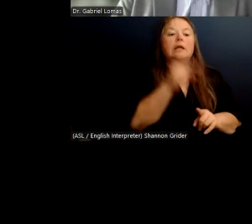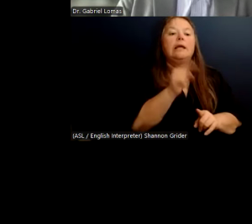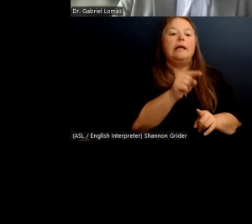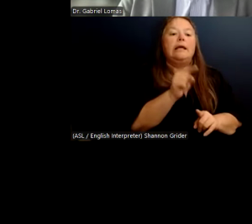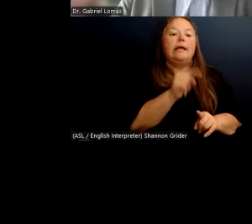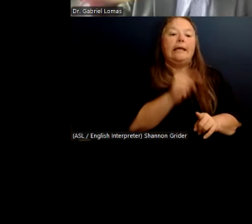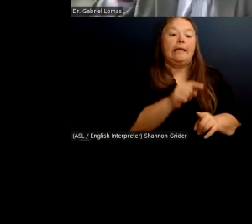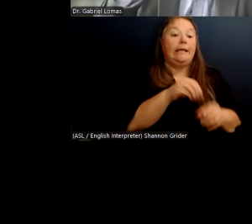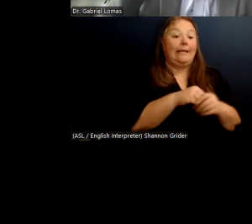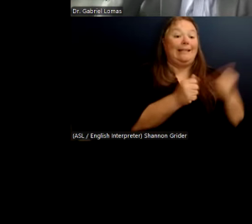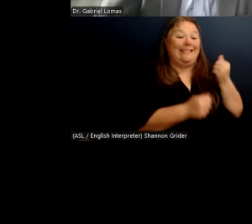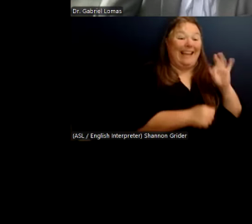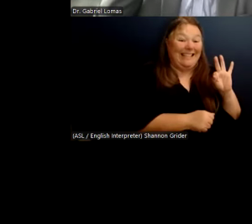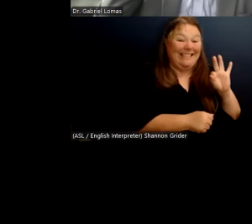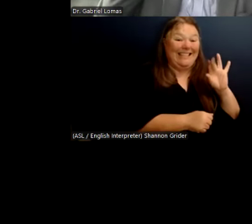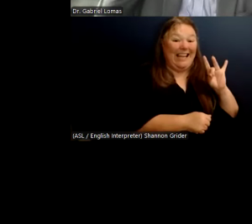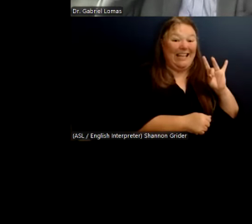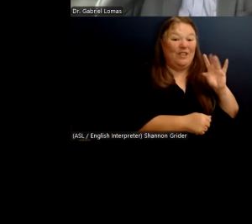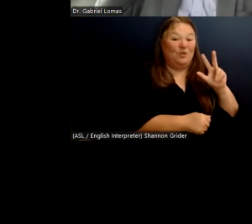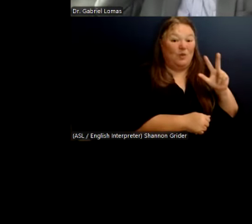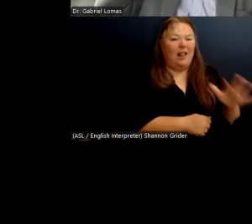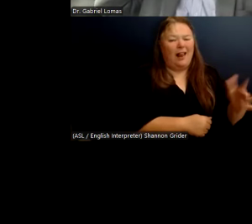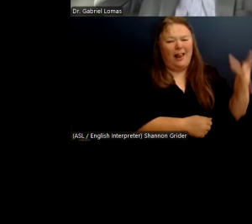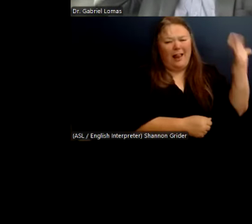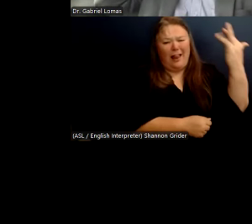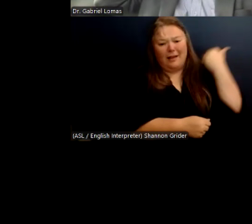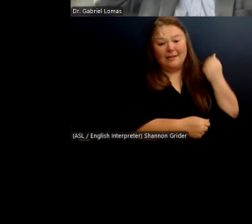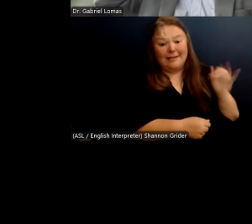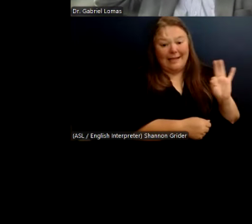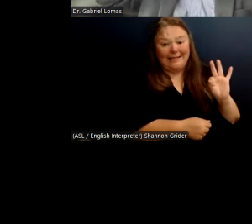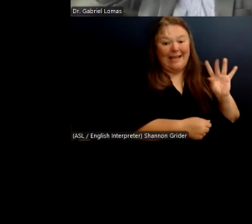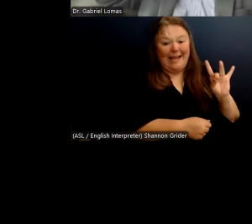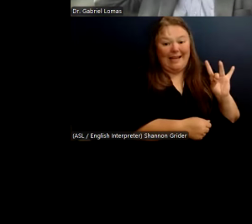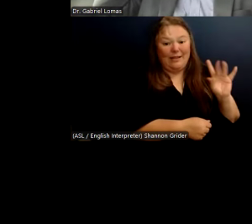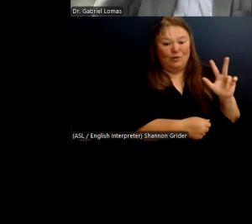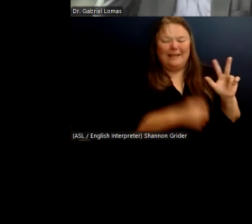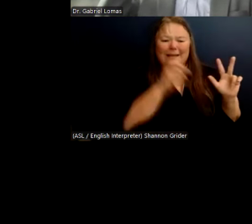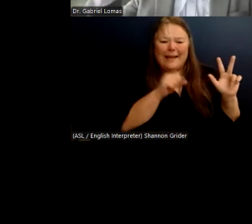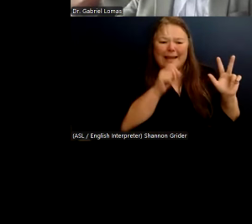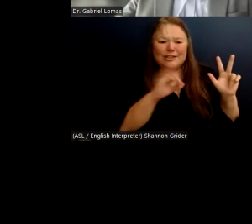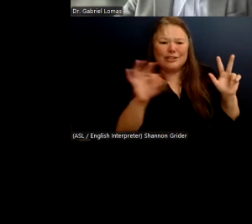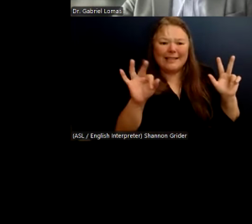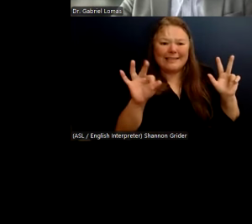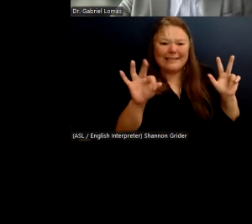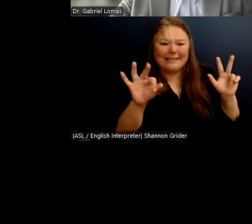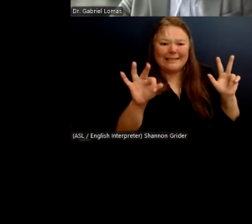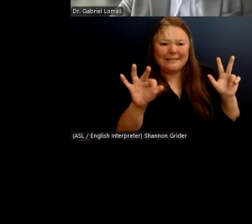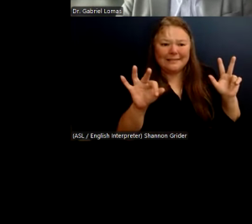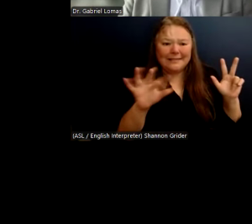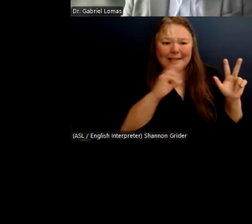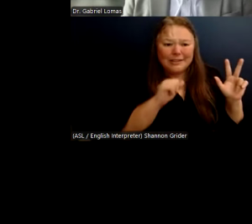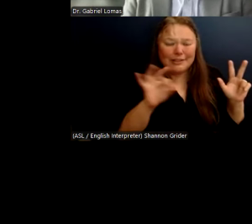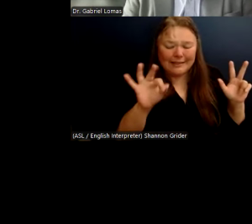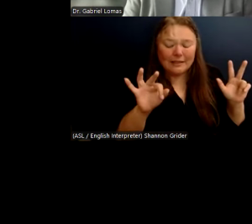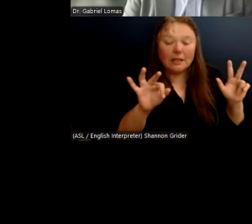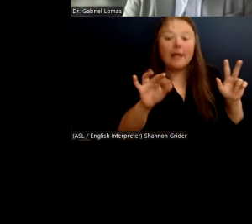in 1983, so a long time ago, he was 19. He's been in prison really since that time period. He was